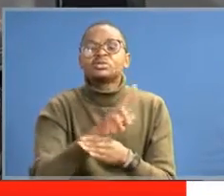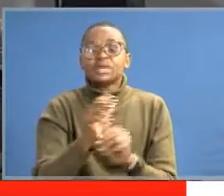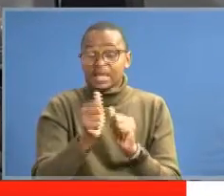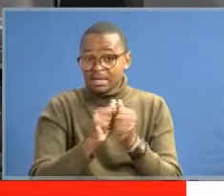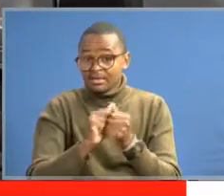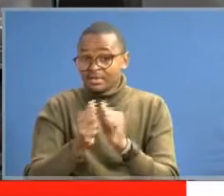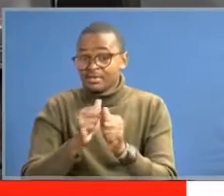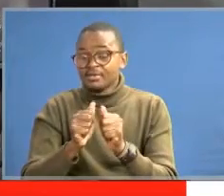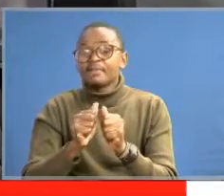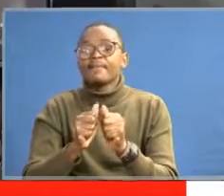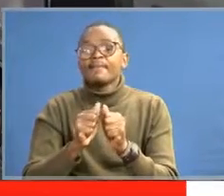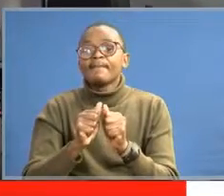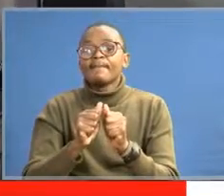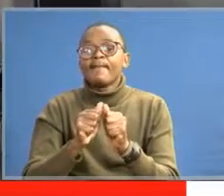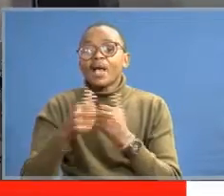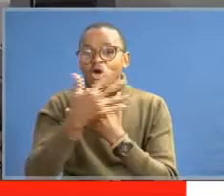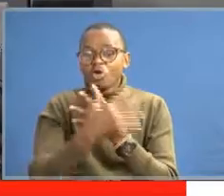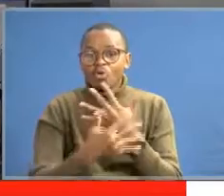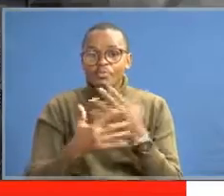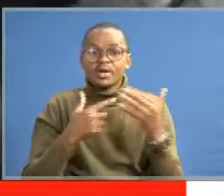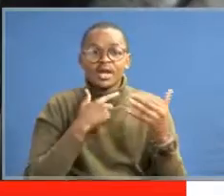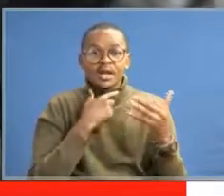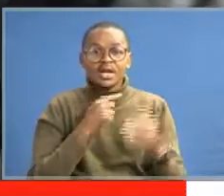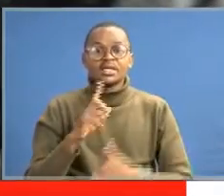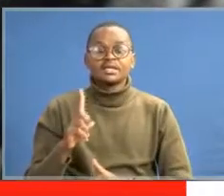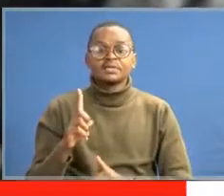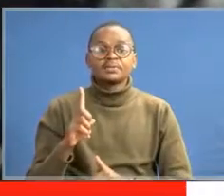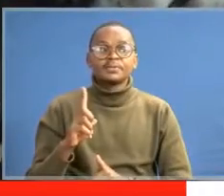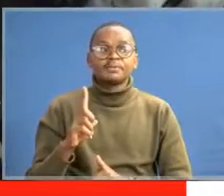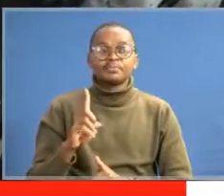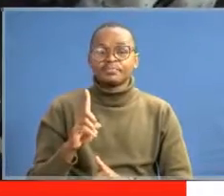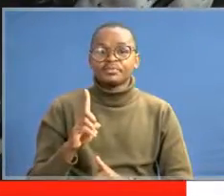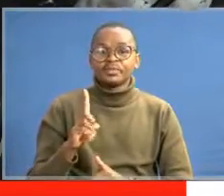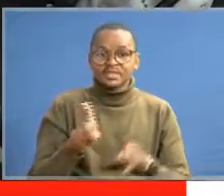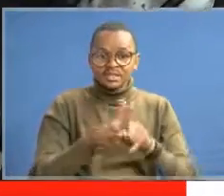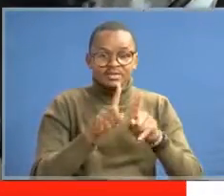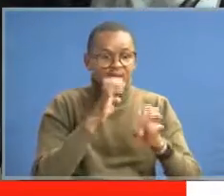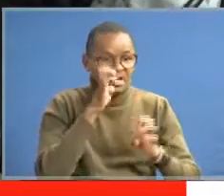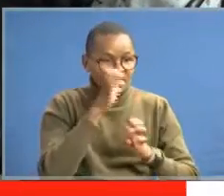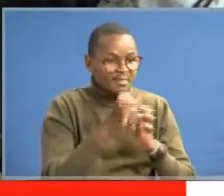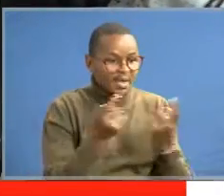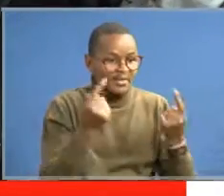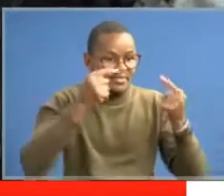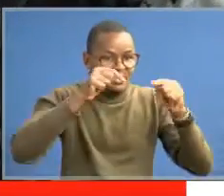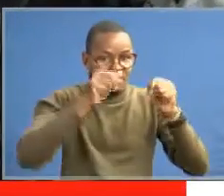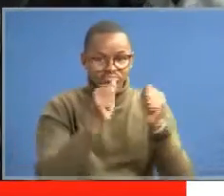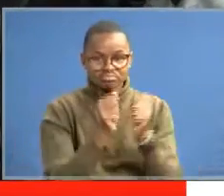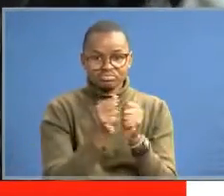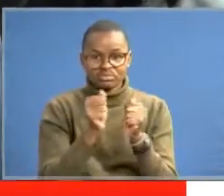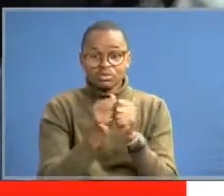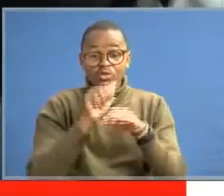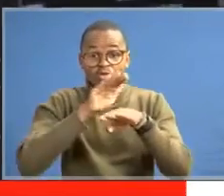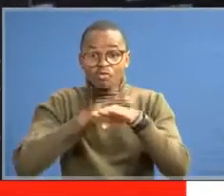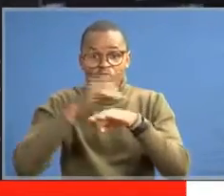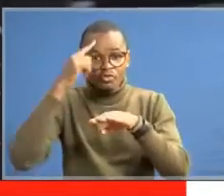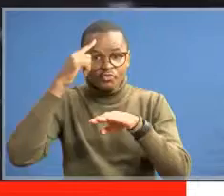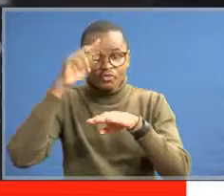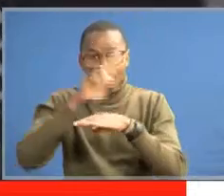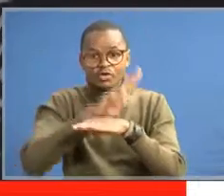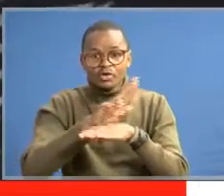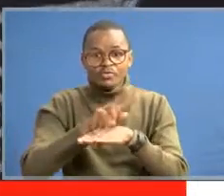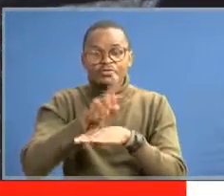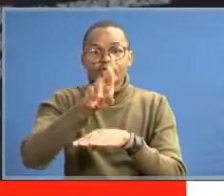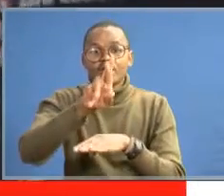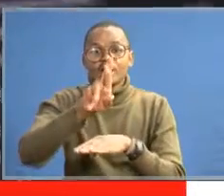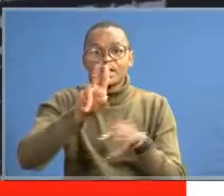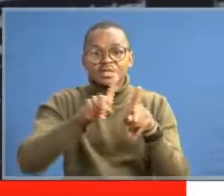gaming computers such as this. Charles also explains how they come up with the content suitable for consumption via